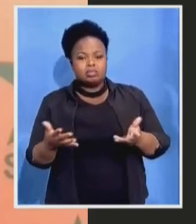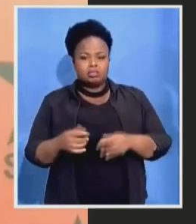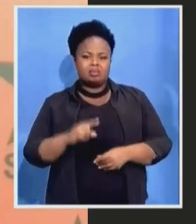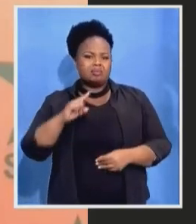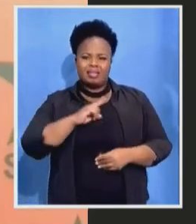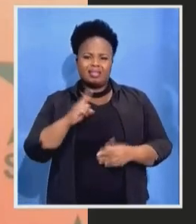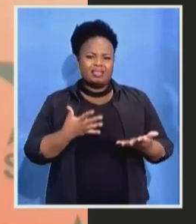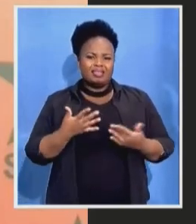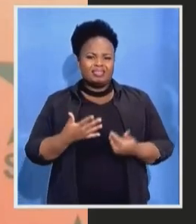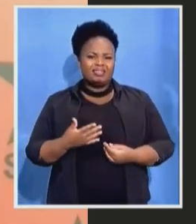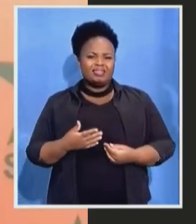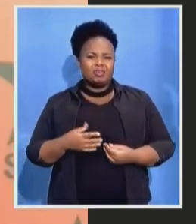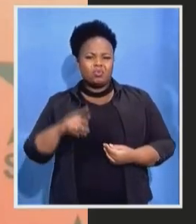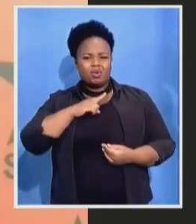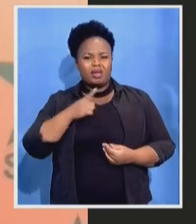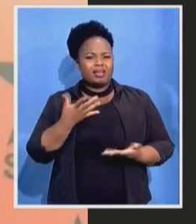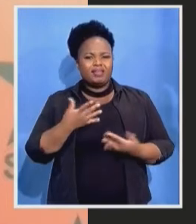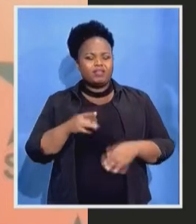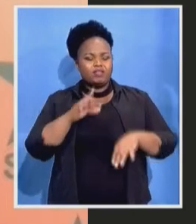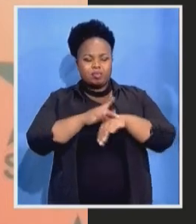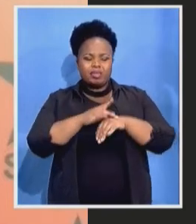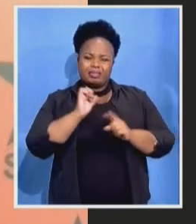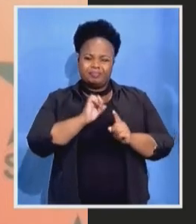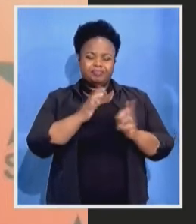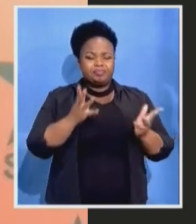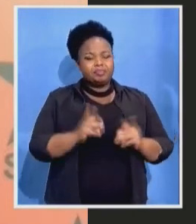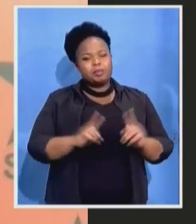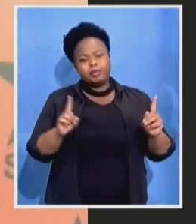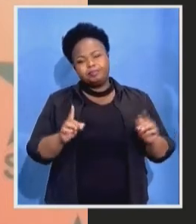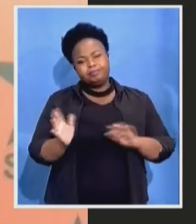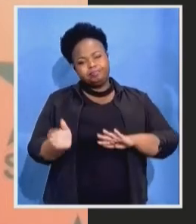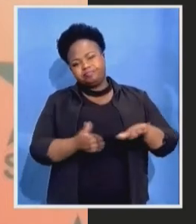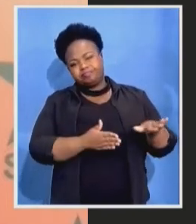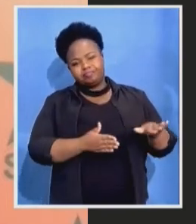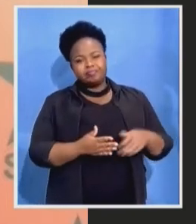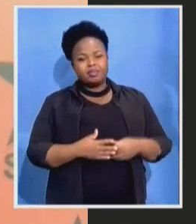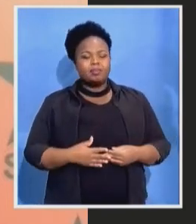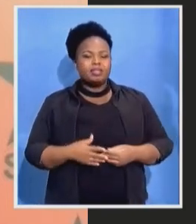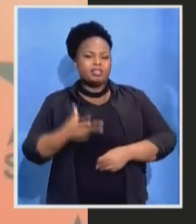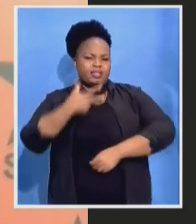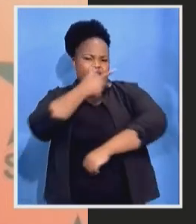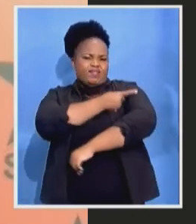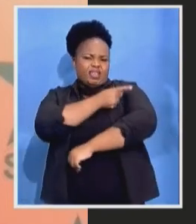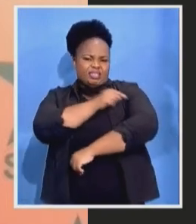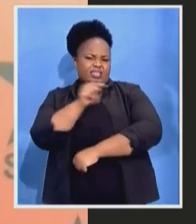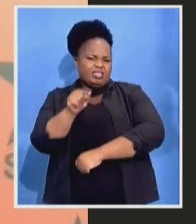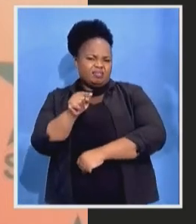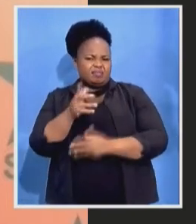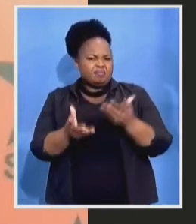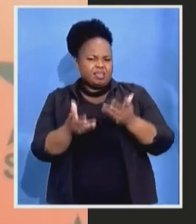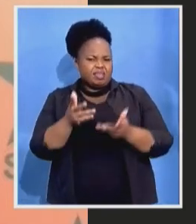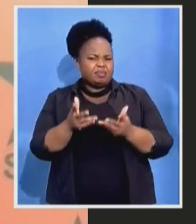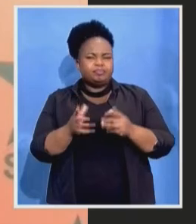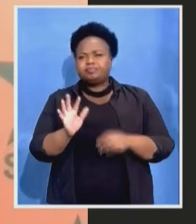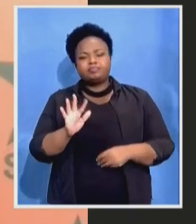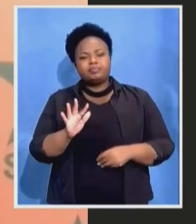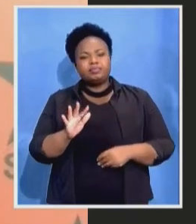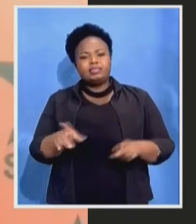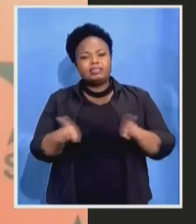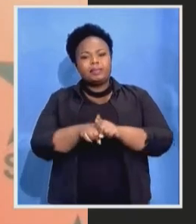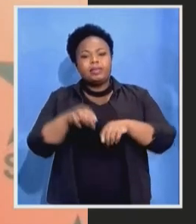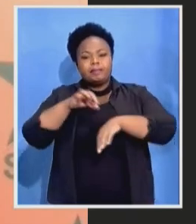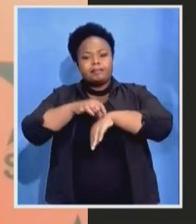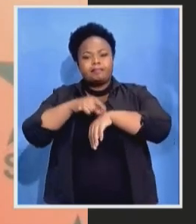but that's vaccine that not necessarily vaccine, but palliative medication that has been